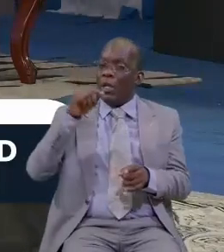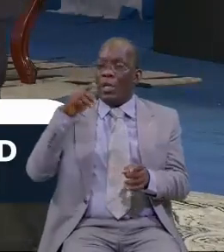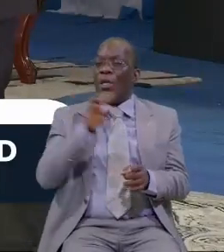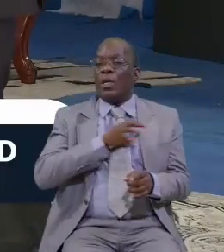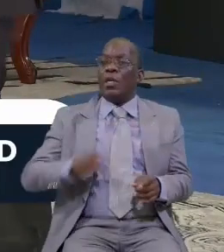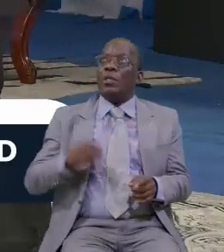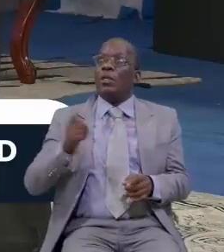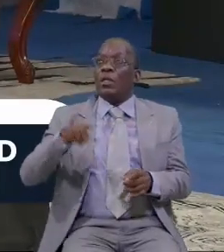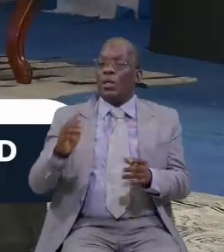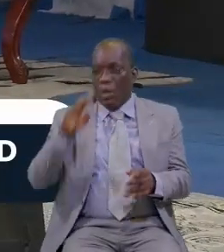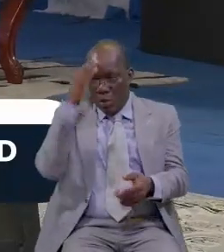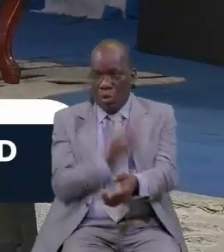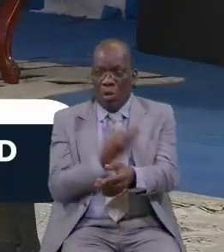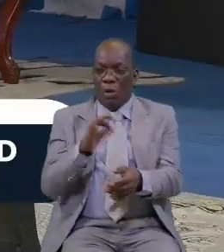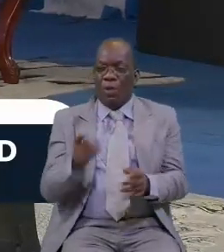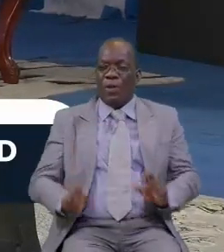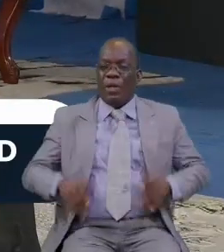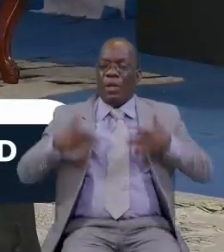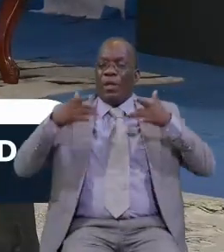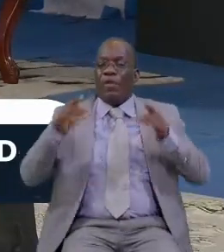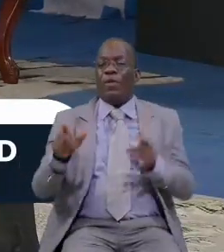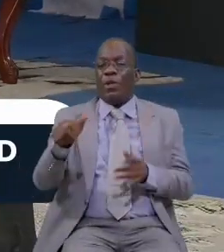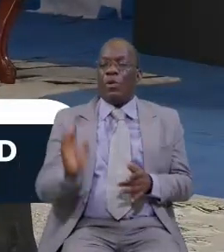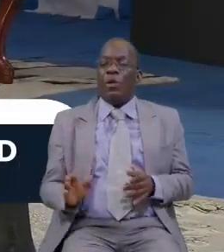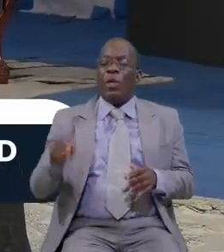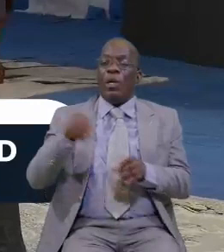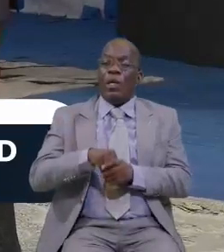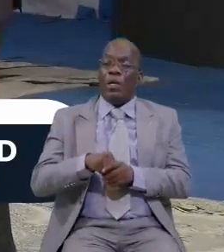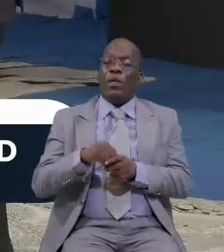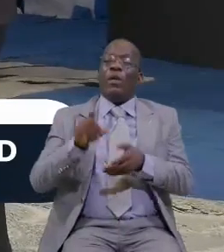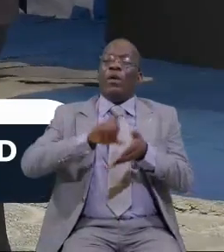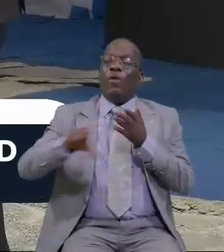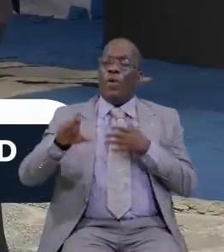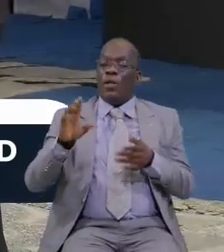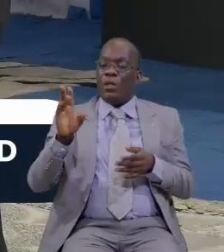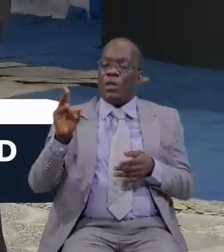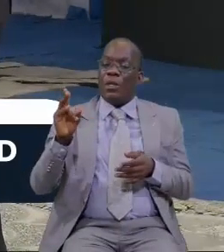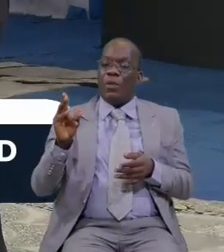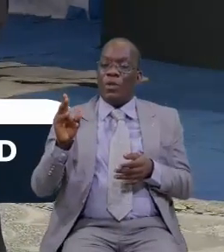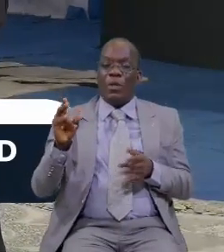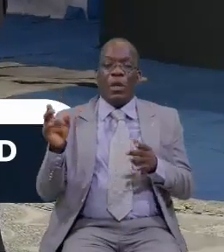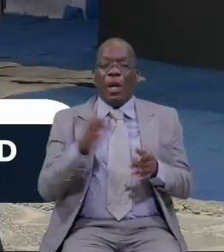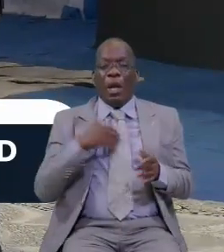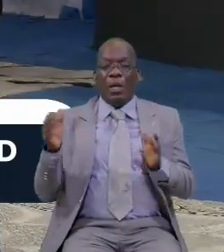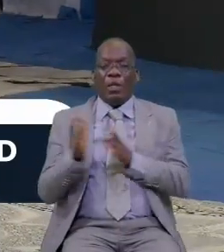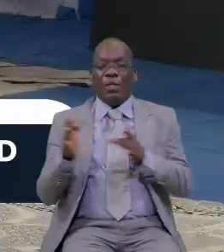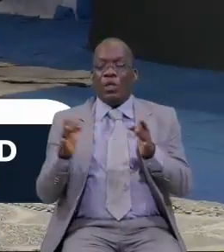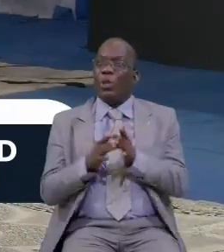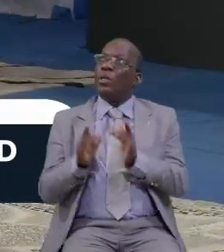a great revelation. Look at verse 17. In verse 17, and Jesus answered and said unto